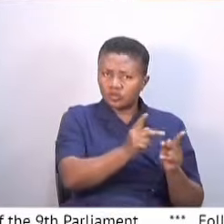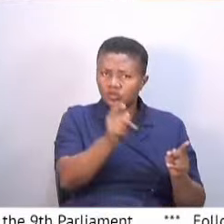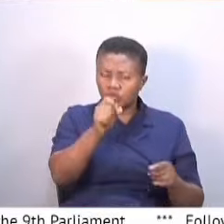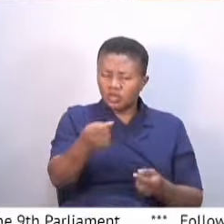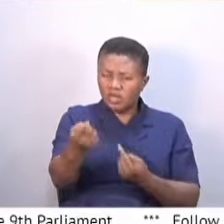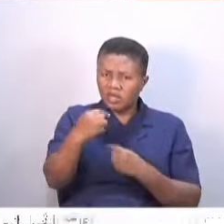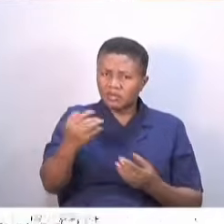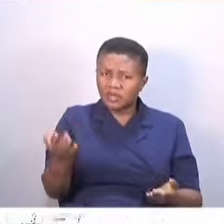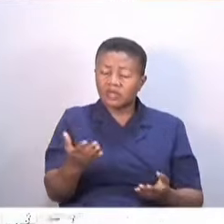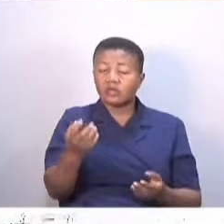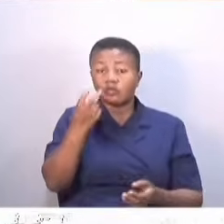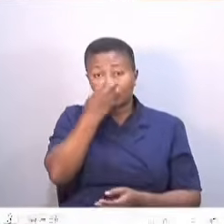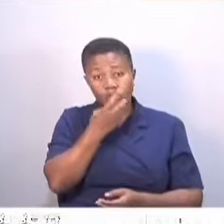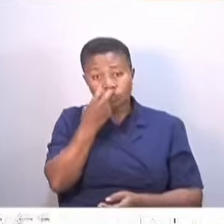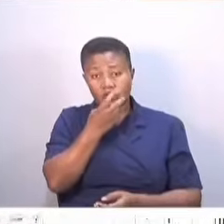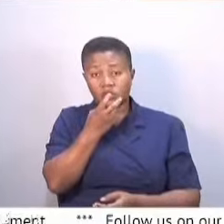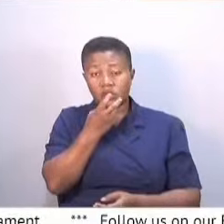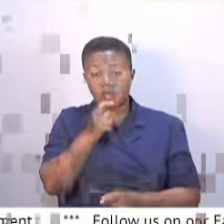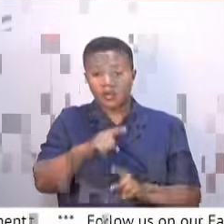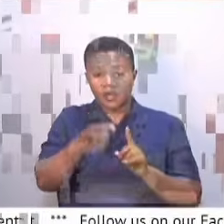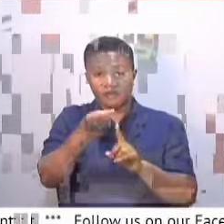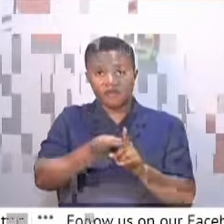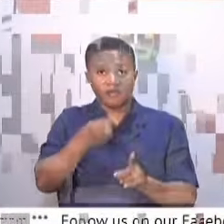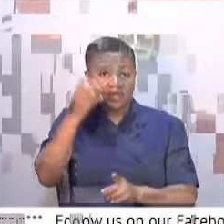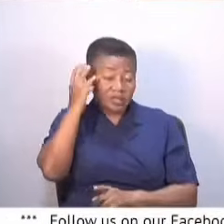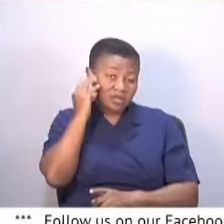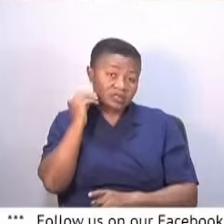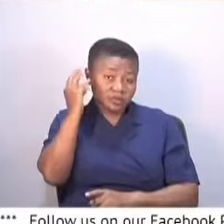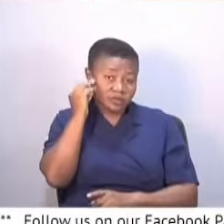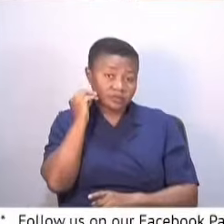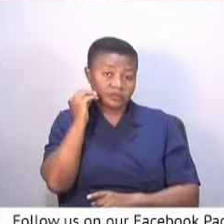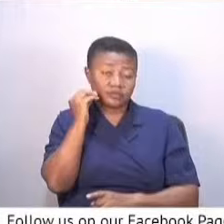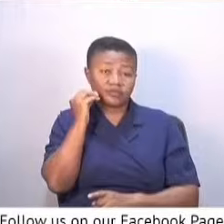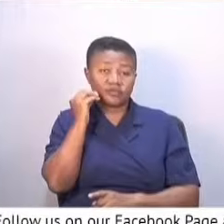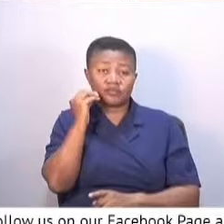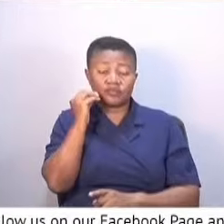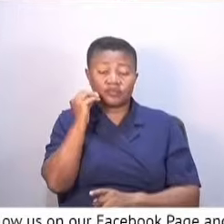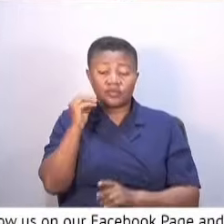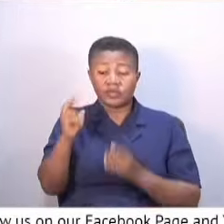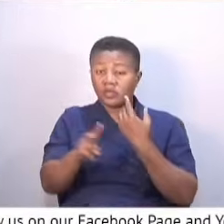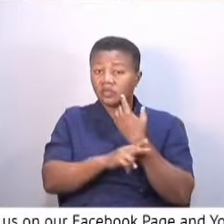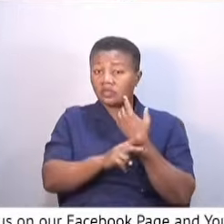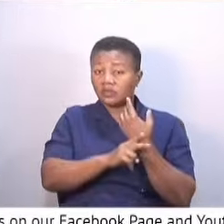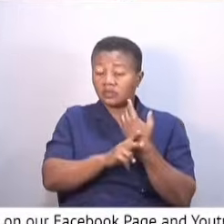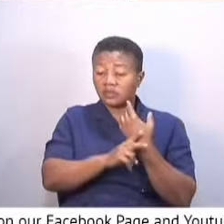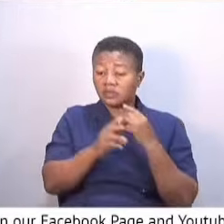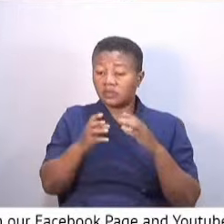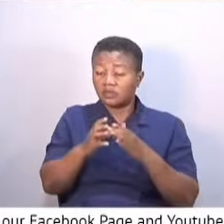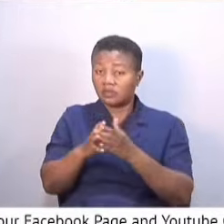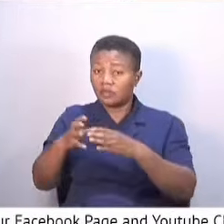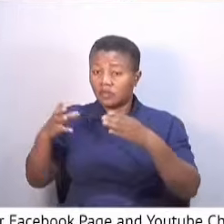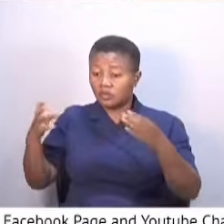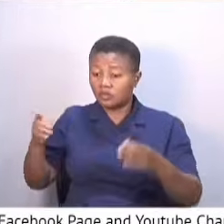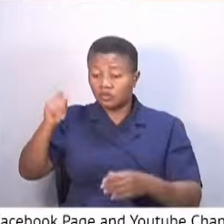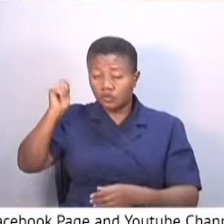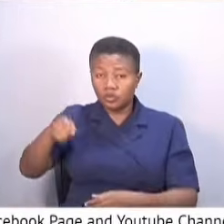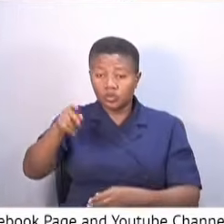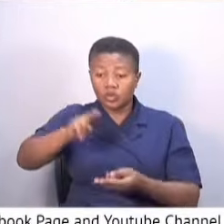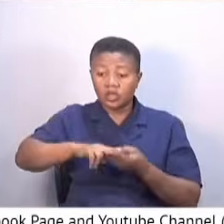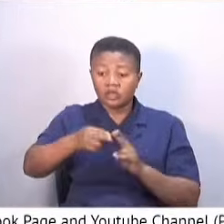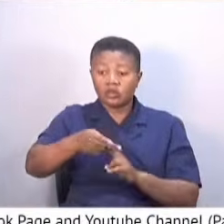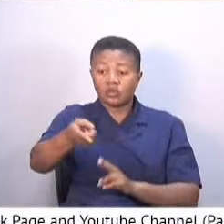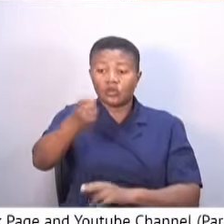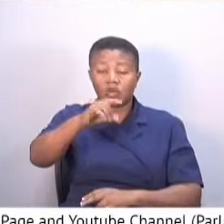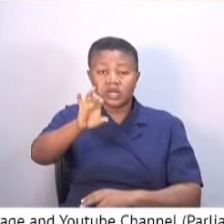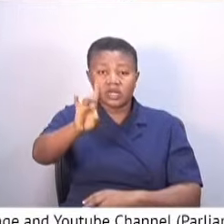speak. But what I'm saying is from experience, and I'm telling you that deputy majority whip, you have 189. We